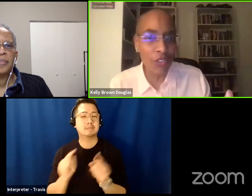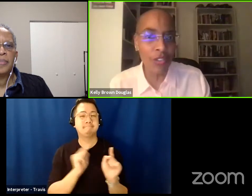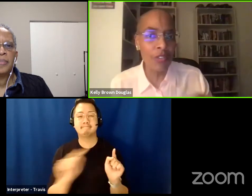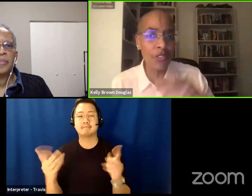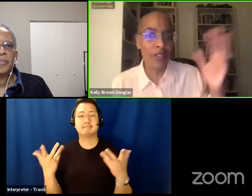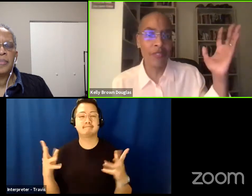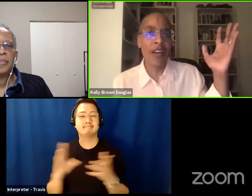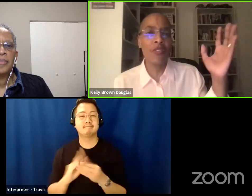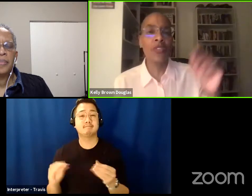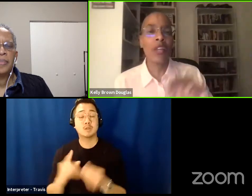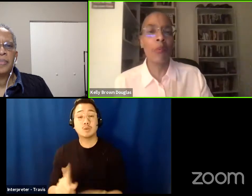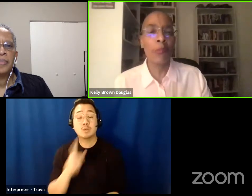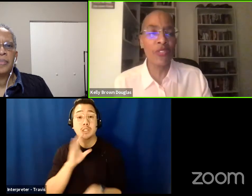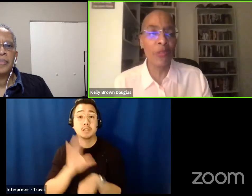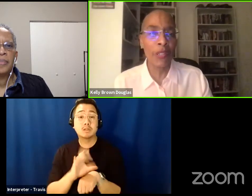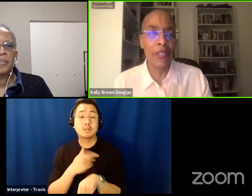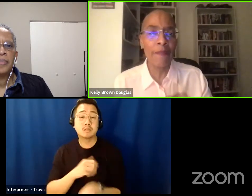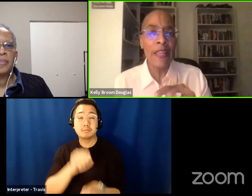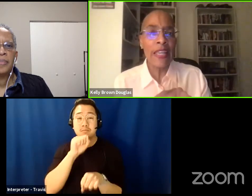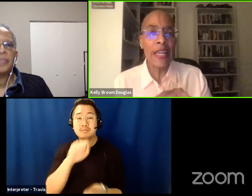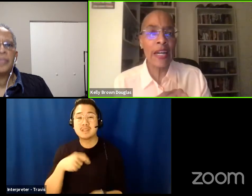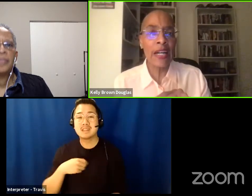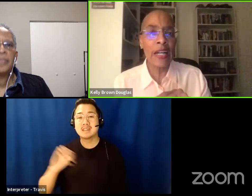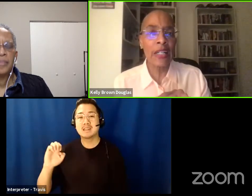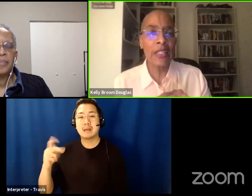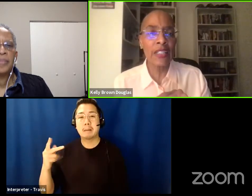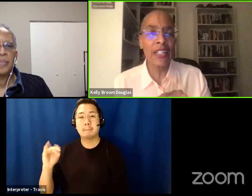loved the church. Obviously I'm Episcopalian.